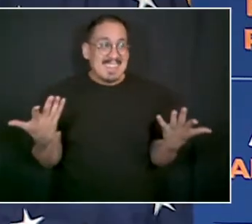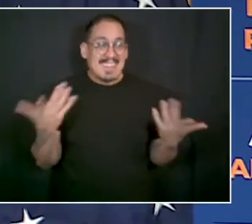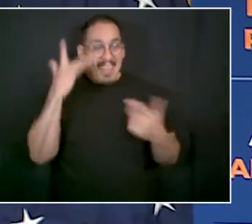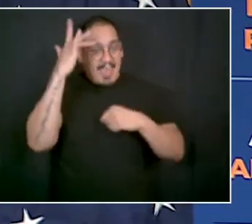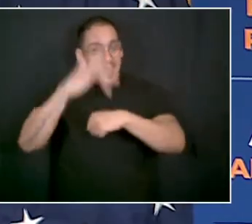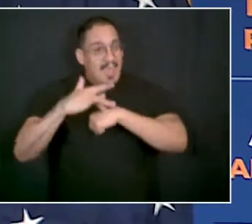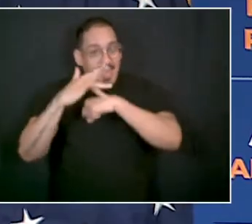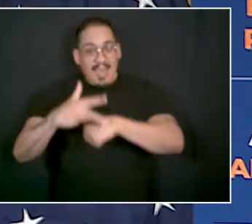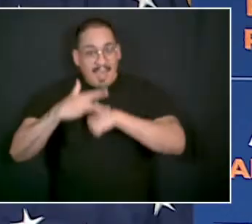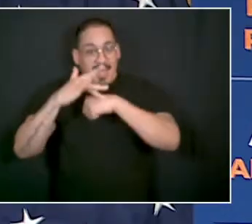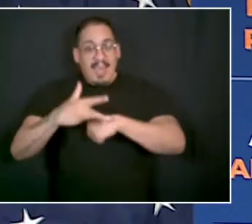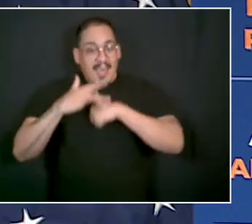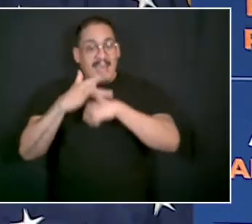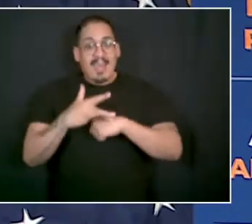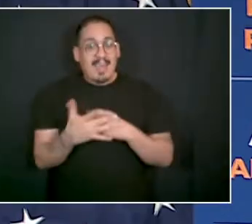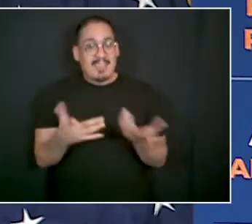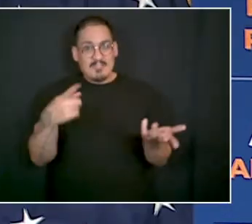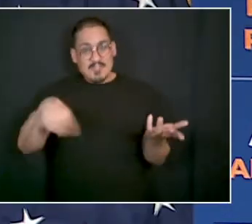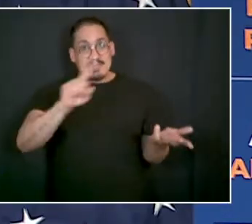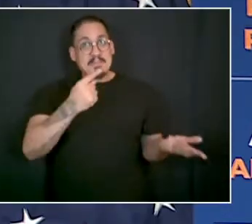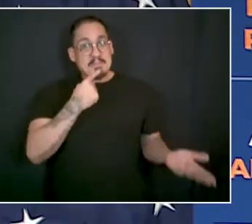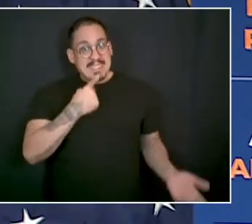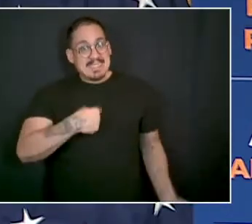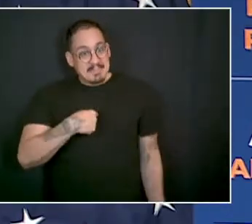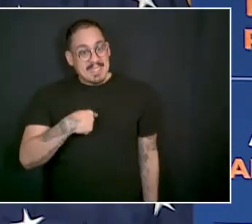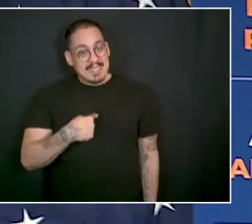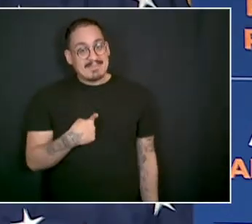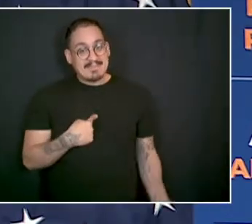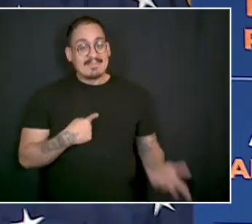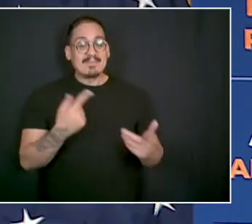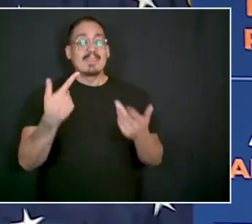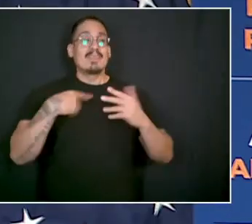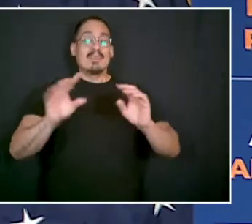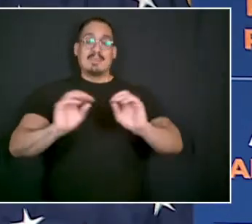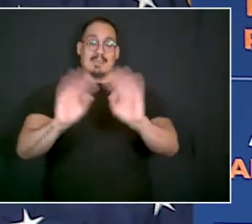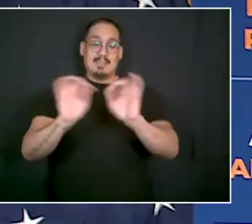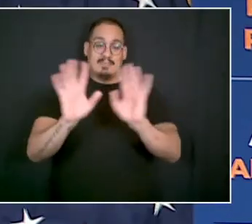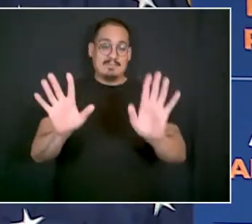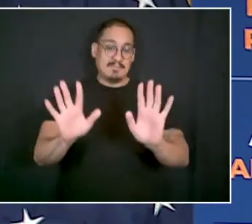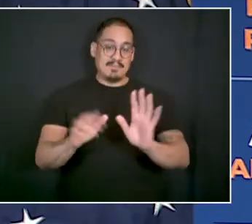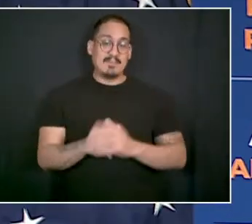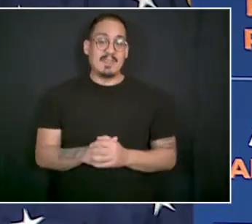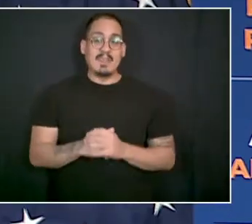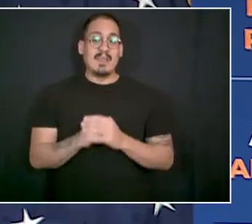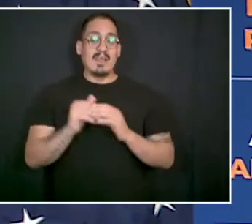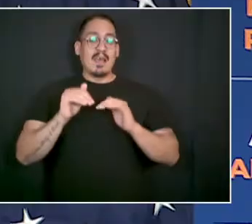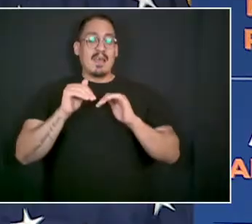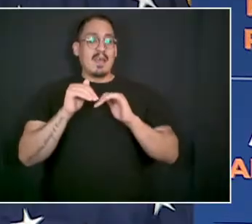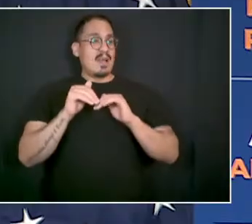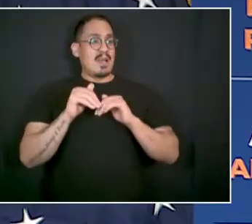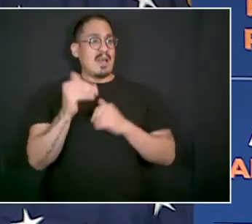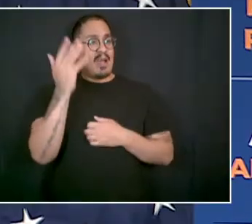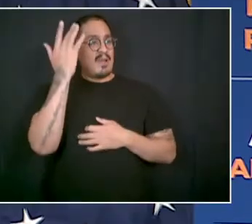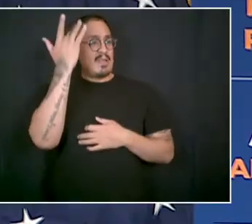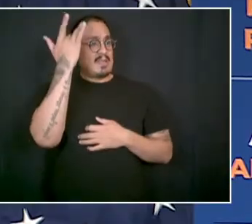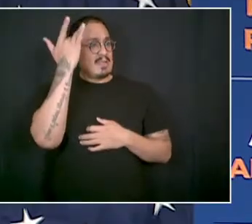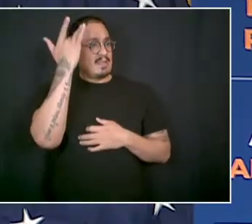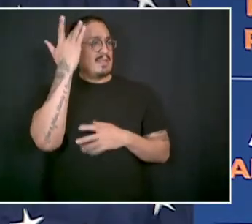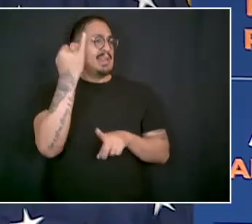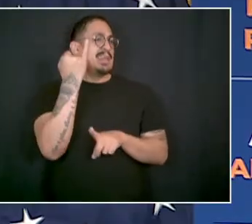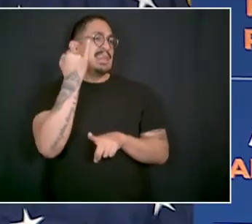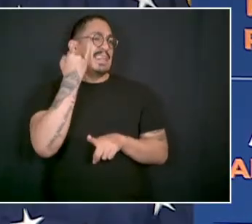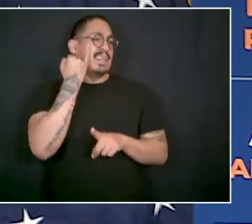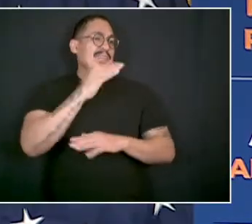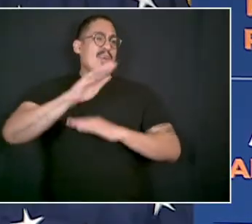Do y'all miss me out there? But listen, let's hold everybody to the same standard. How come you guys are not critiquing the fact that governor,